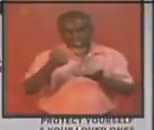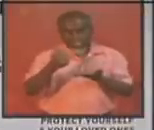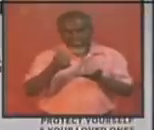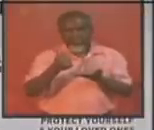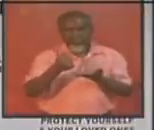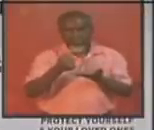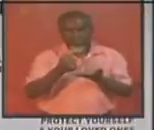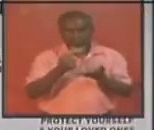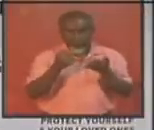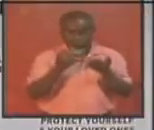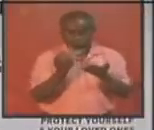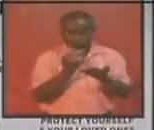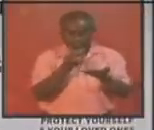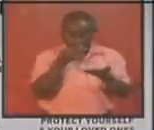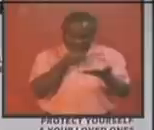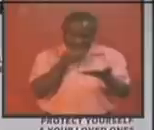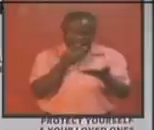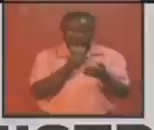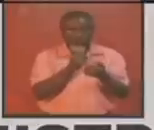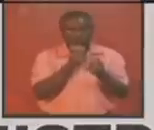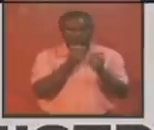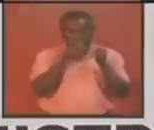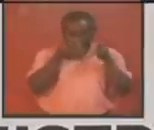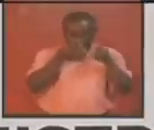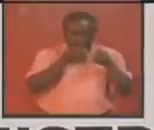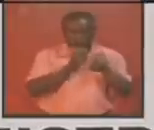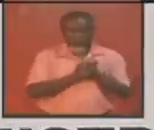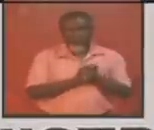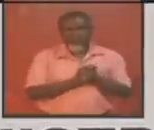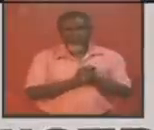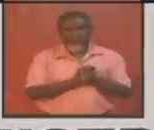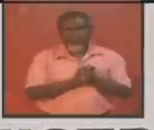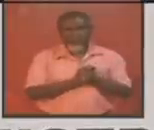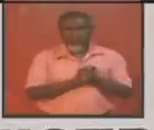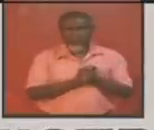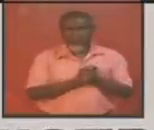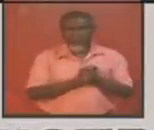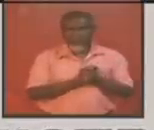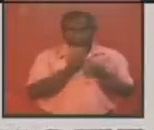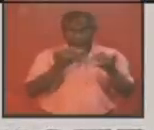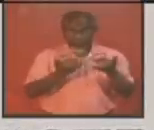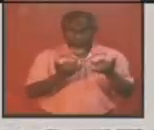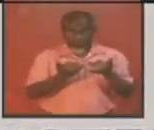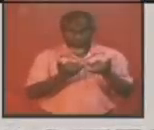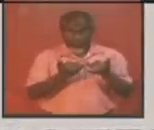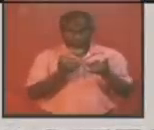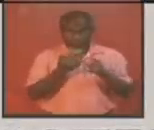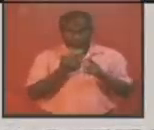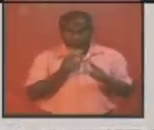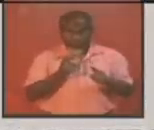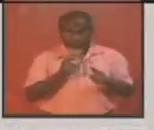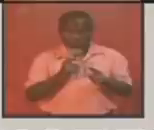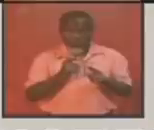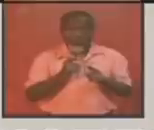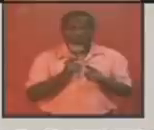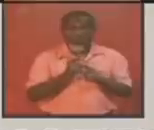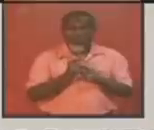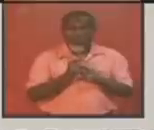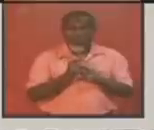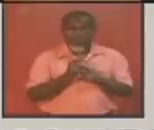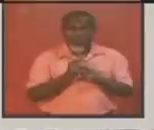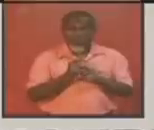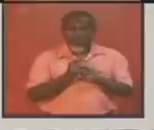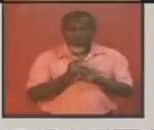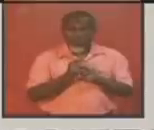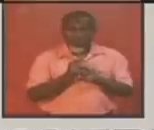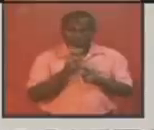So through the COVAX facility, and this is based on a 2-dose vaccine, right? So 2 doses is not, we